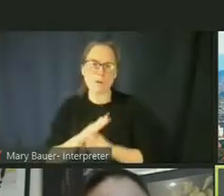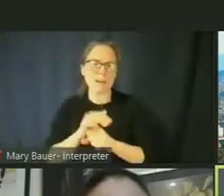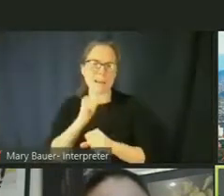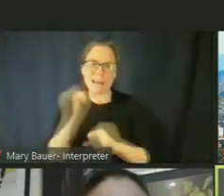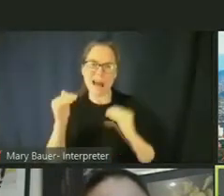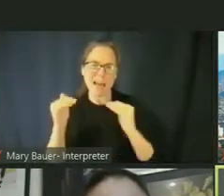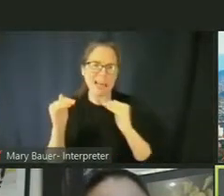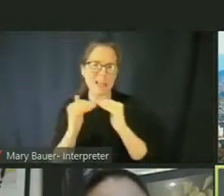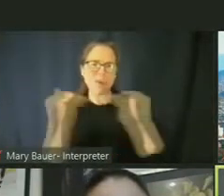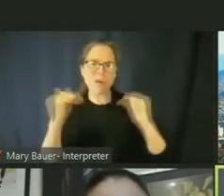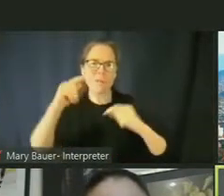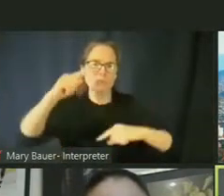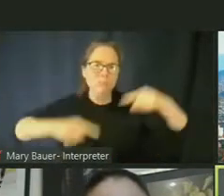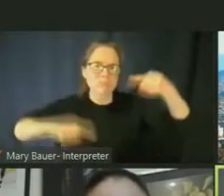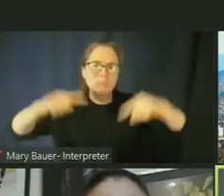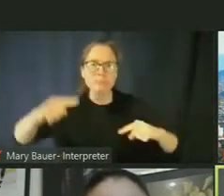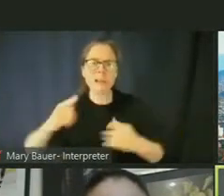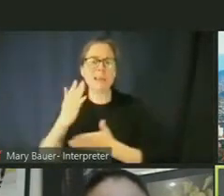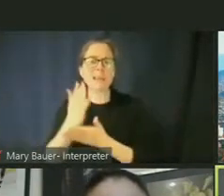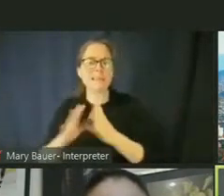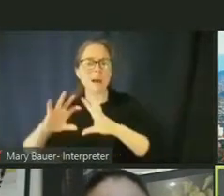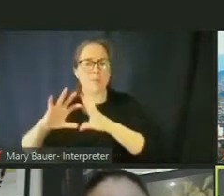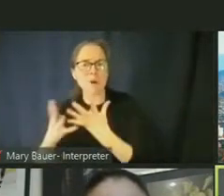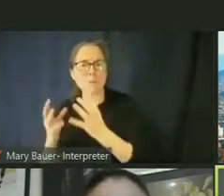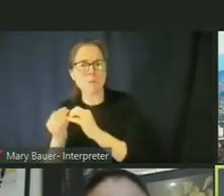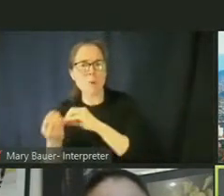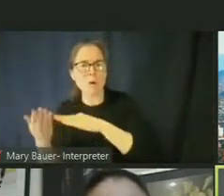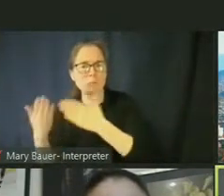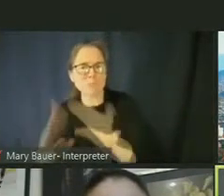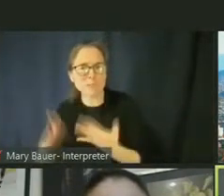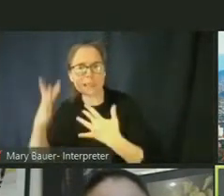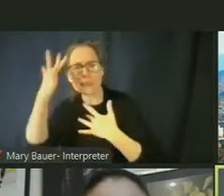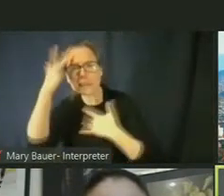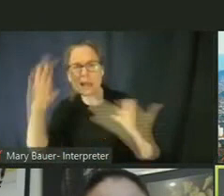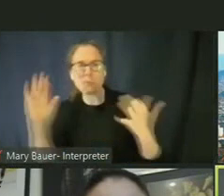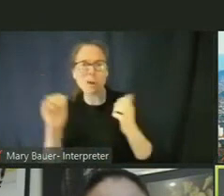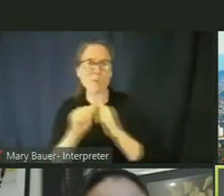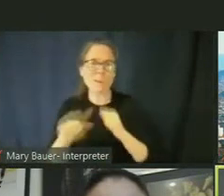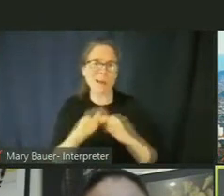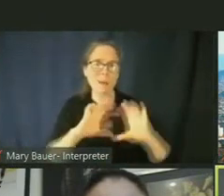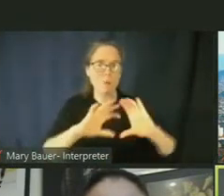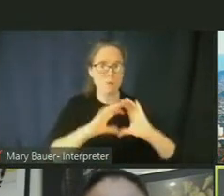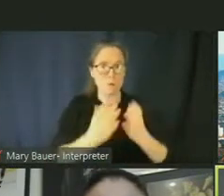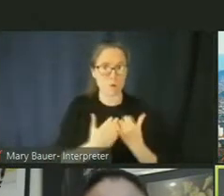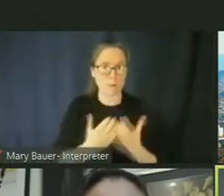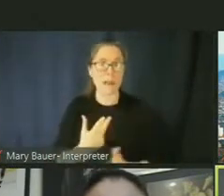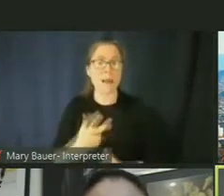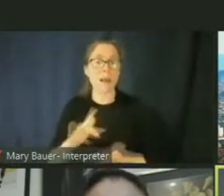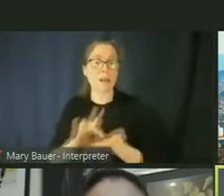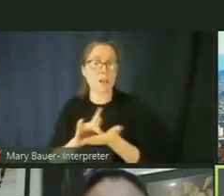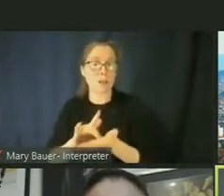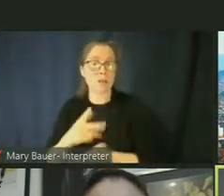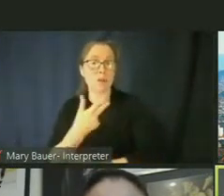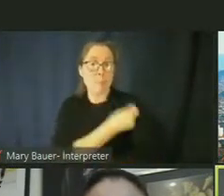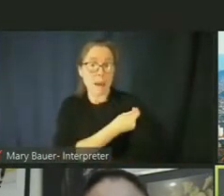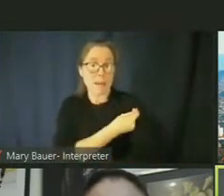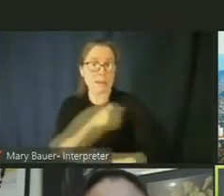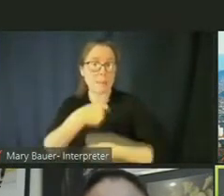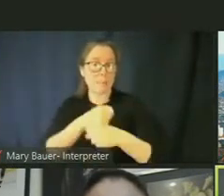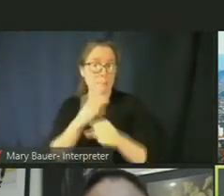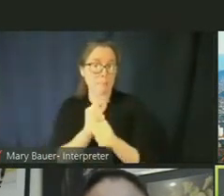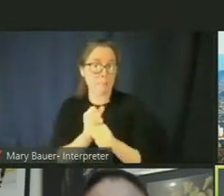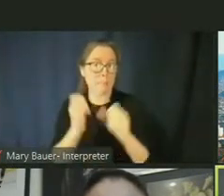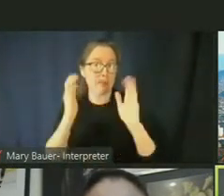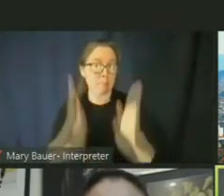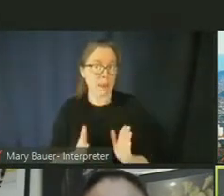and mortality, as we mentioned before. So we want, the vaccine manufacturers, their feet were